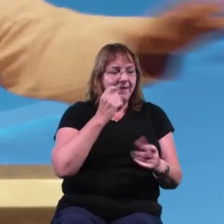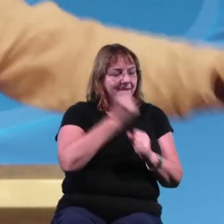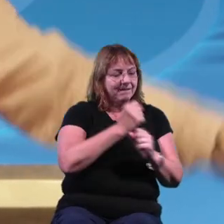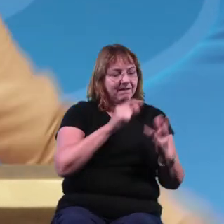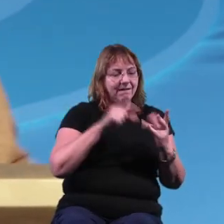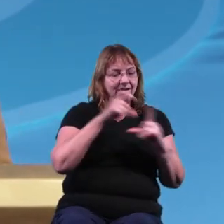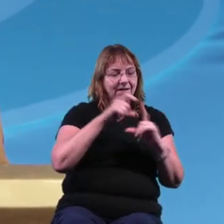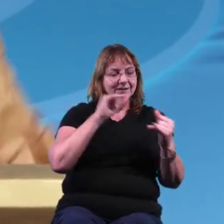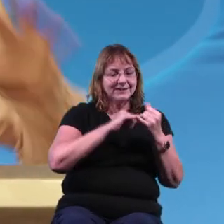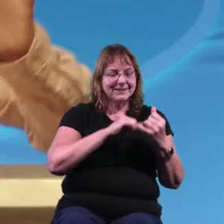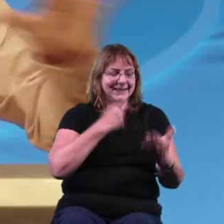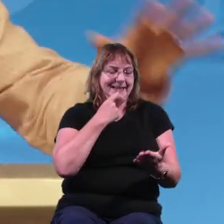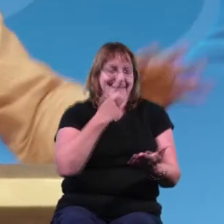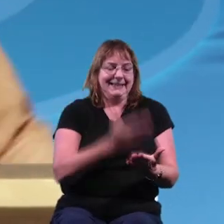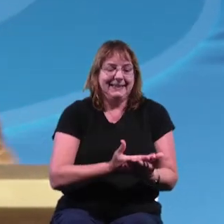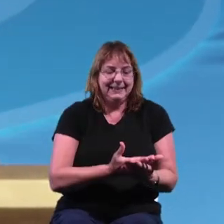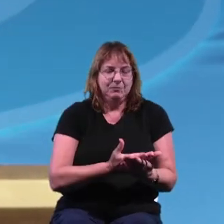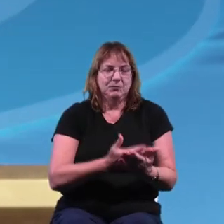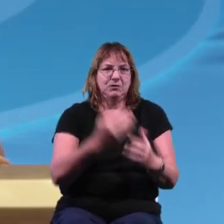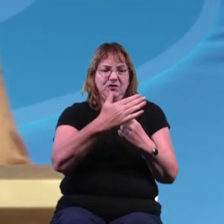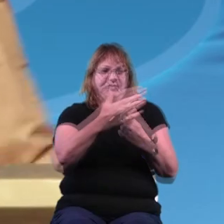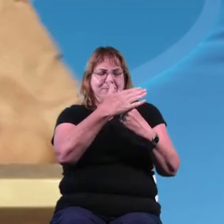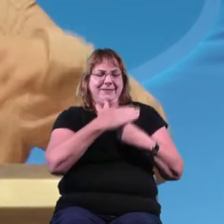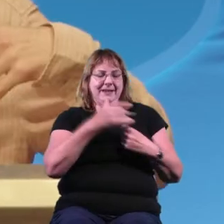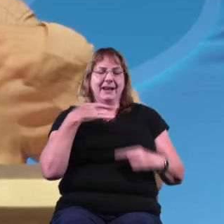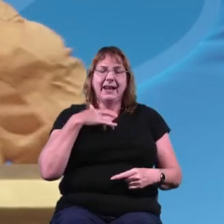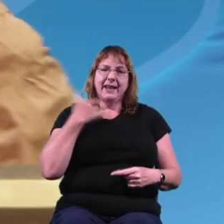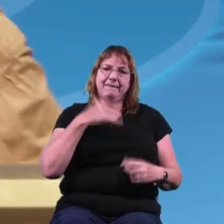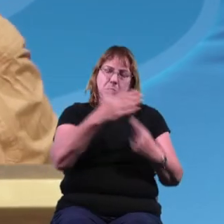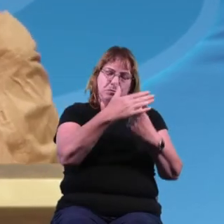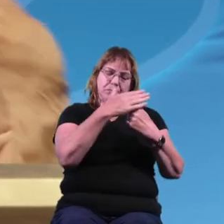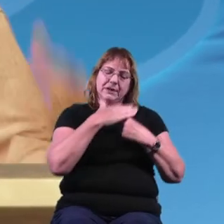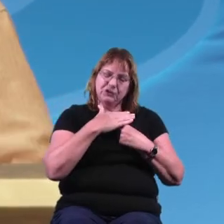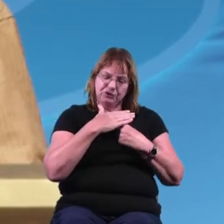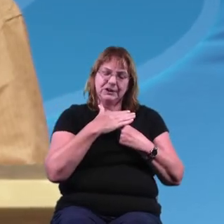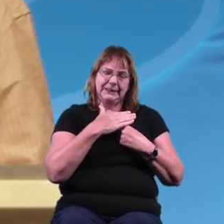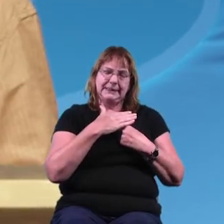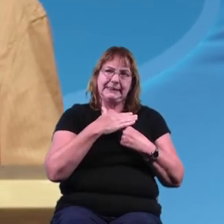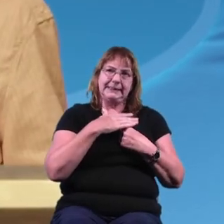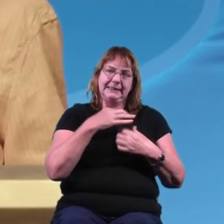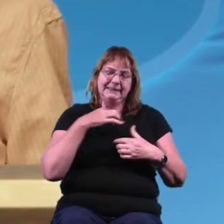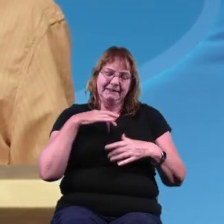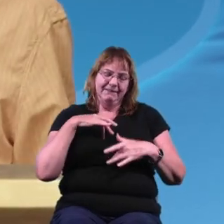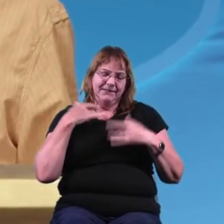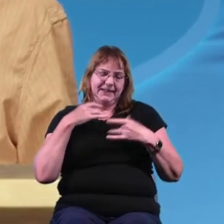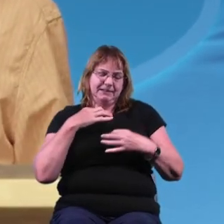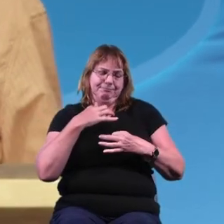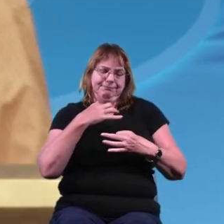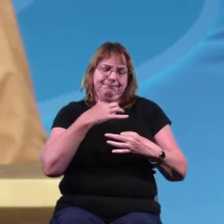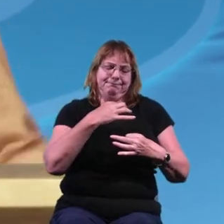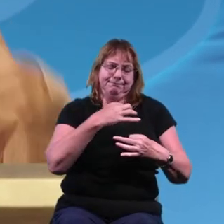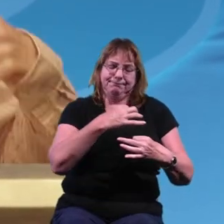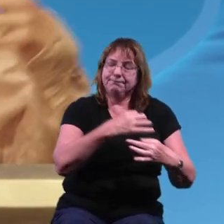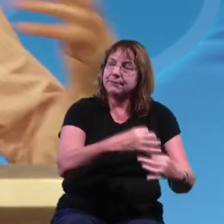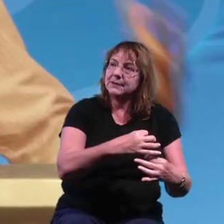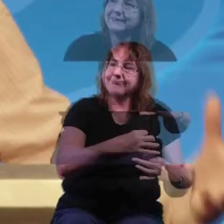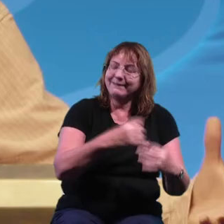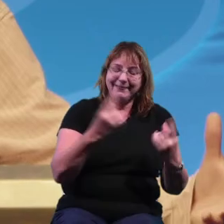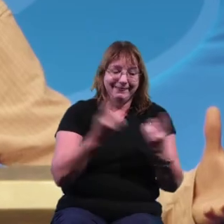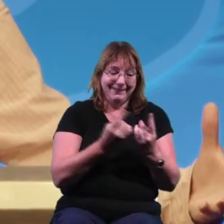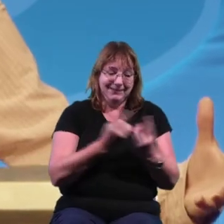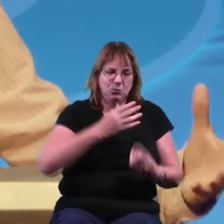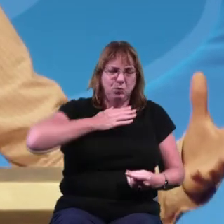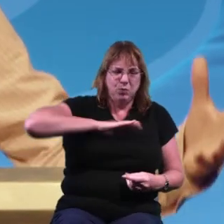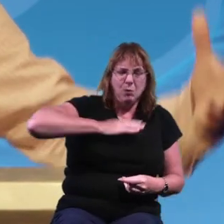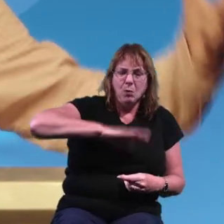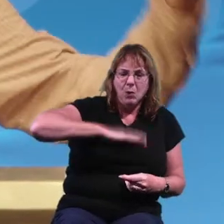the seductions of this world, all the pressures of life. It's very easy for us to get sucked into other priorities, things that we